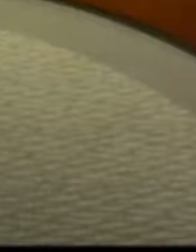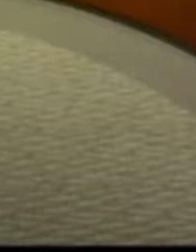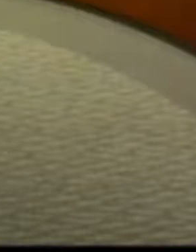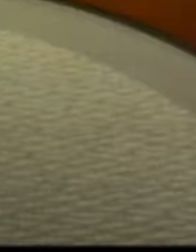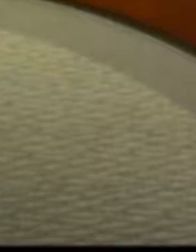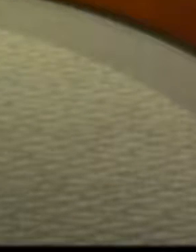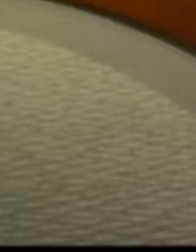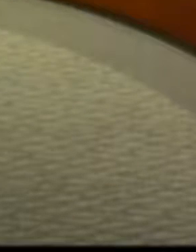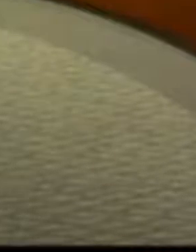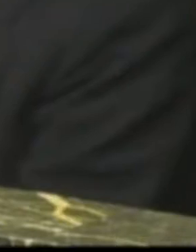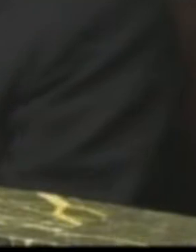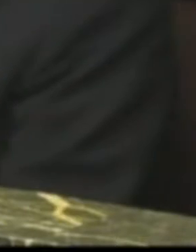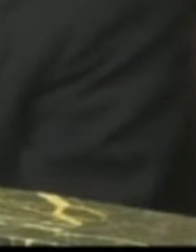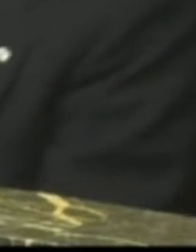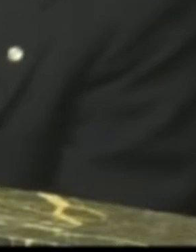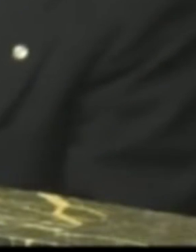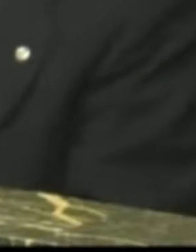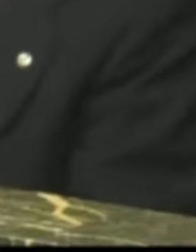seat.